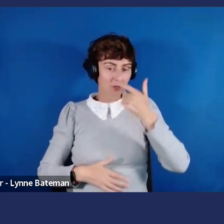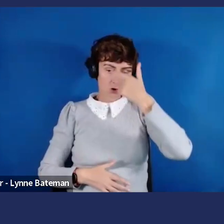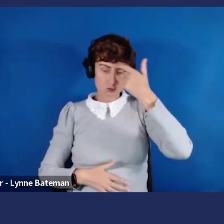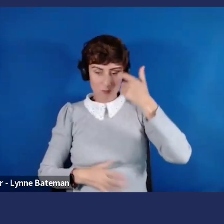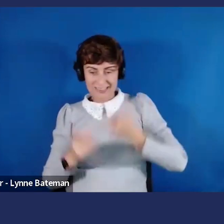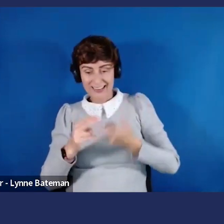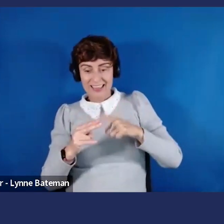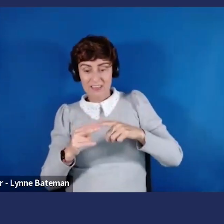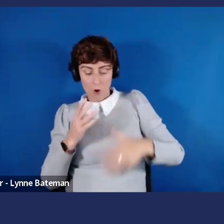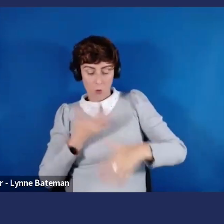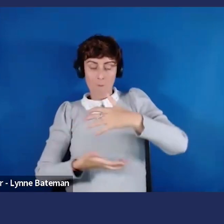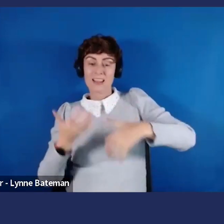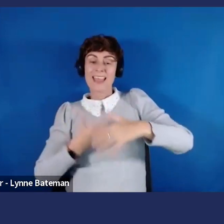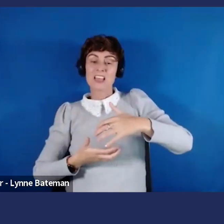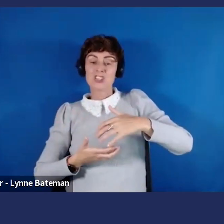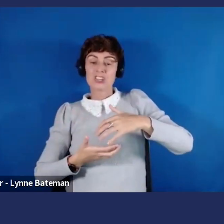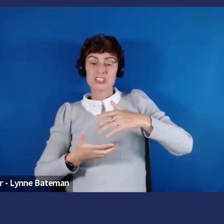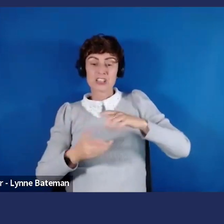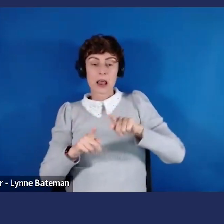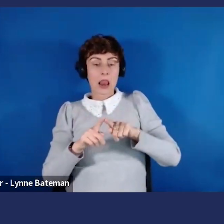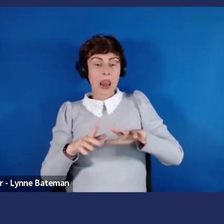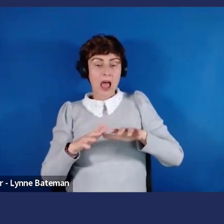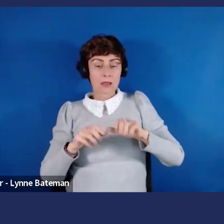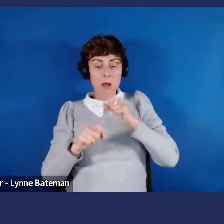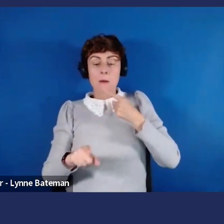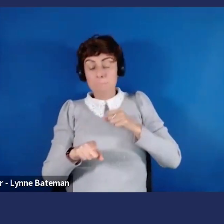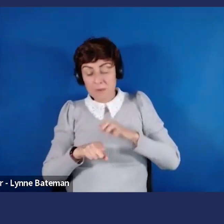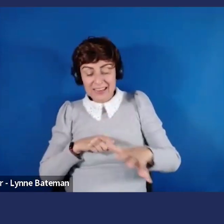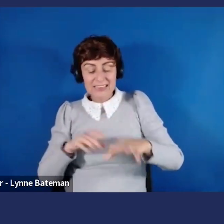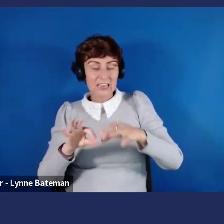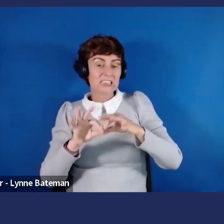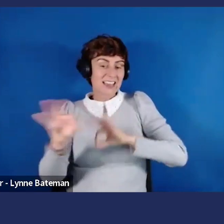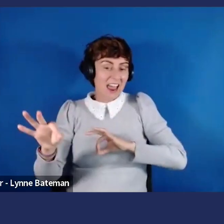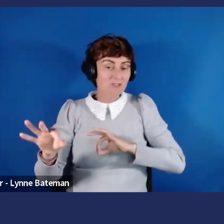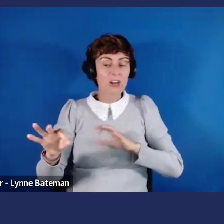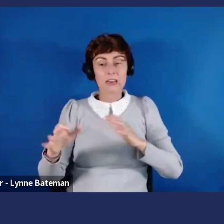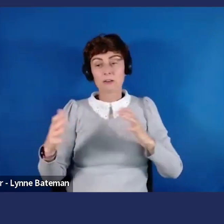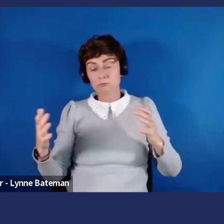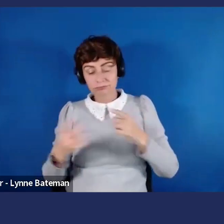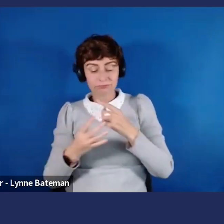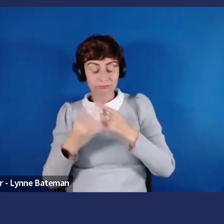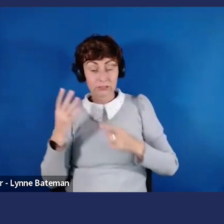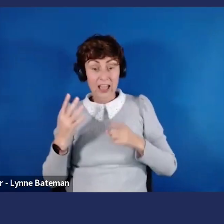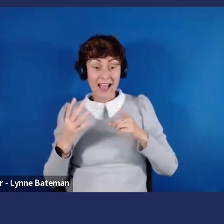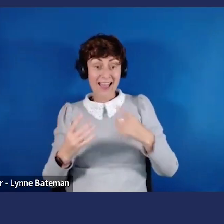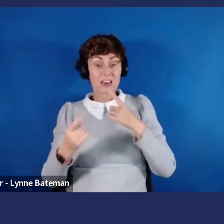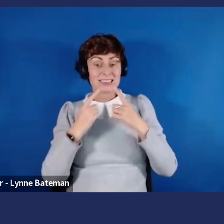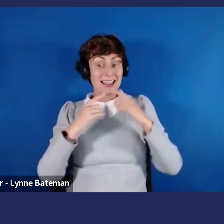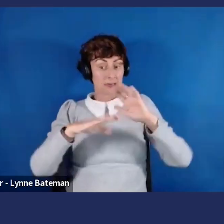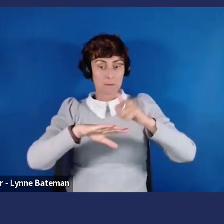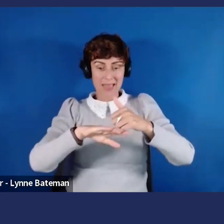obstetric complications like postpartum hemorrhage or severe tearing. And actually, if you went on a database